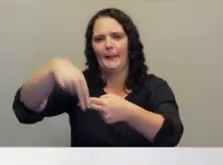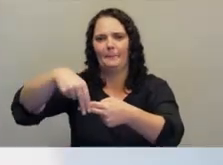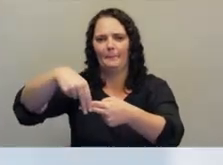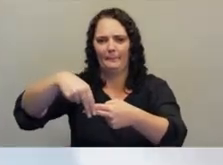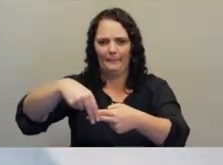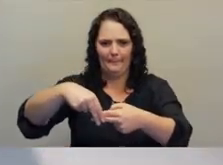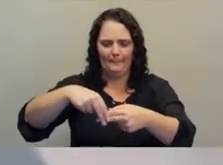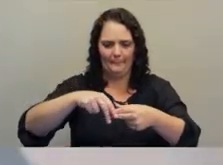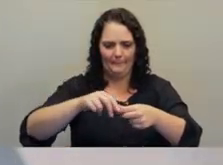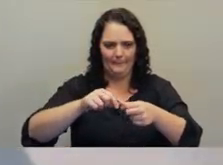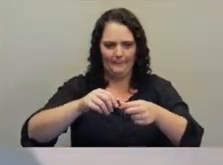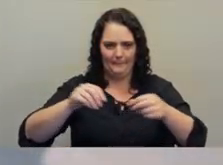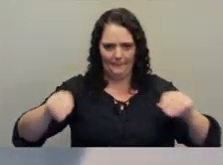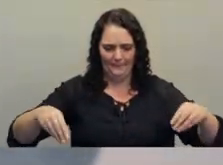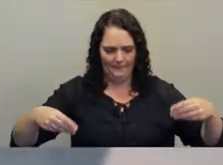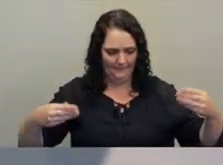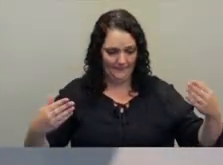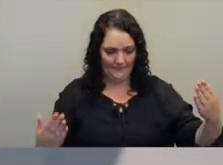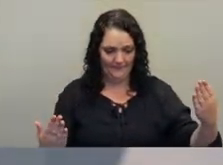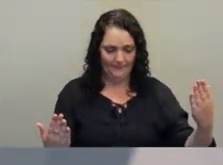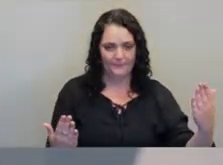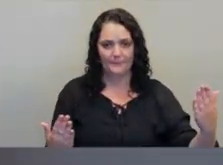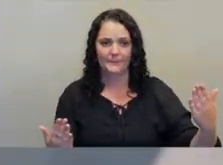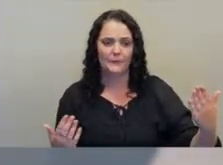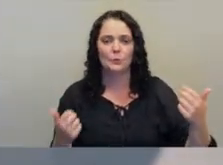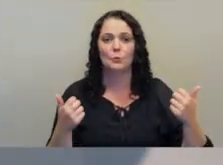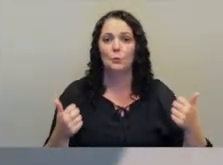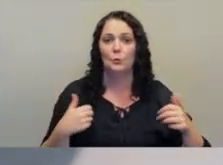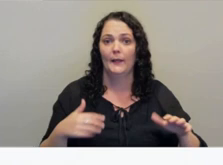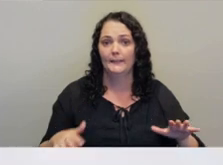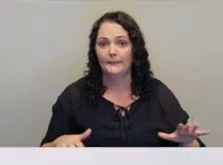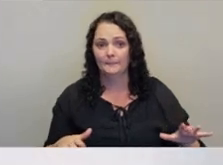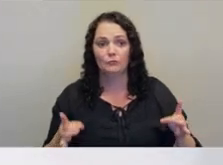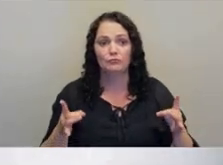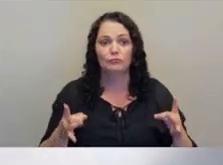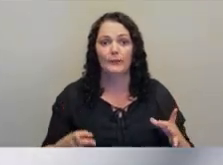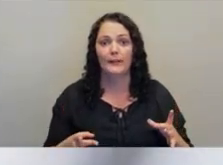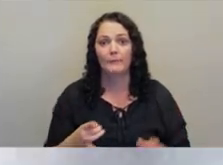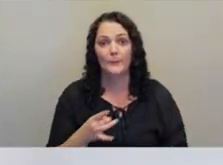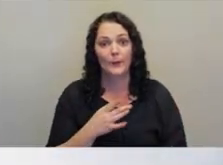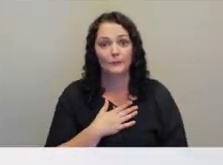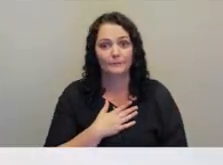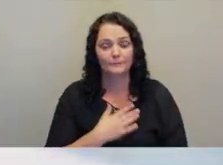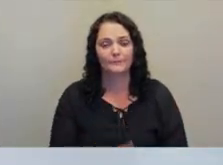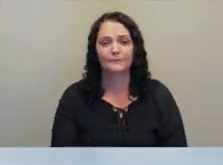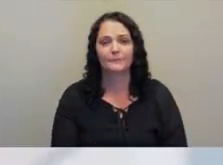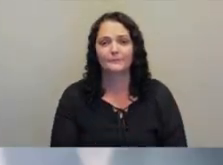right, there we go. And I'm going to get the drawing set up for myself so I can see it.